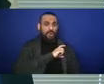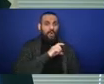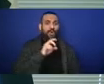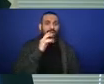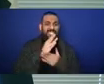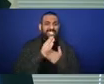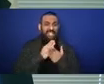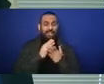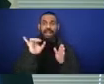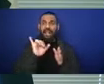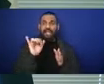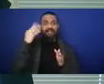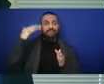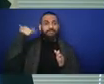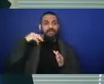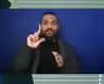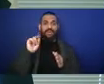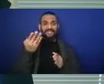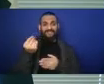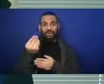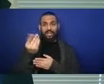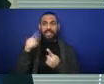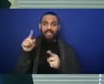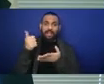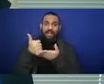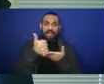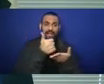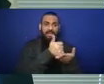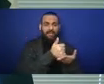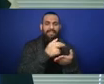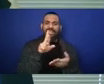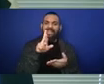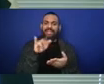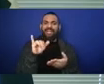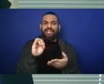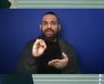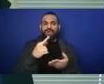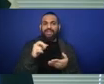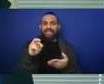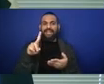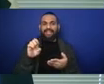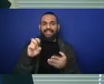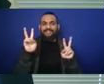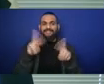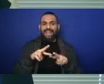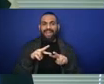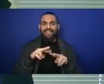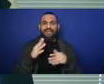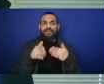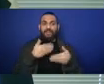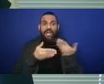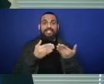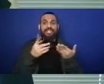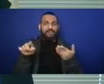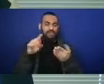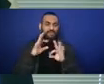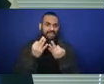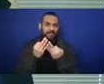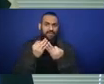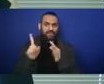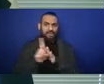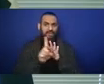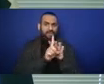happening with unaccompanied minors. We are also seeing some families who are arriving on